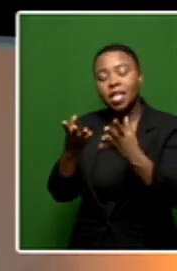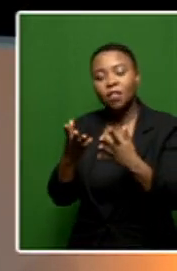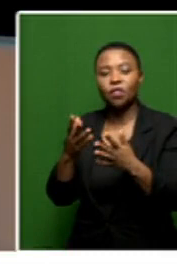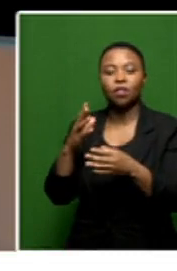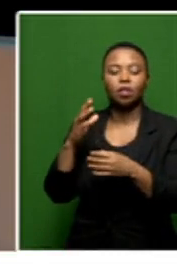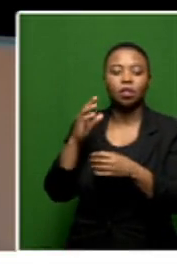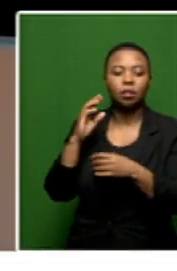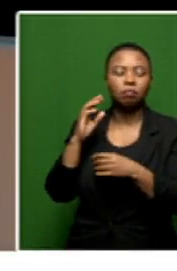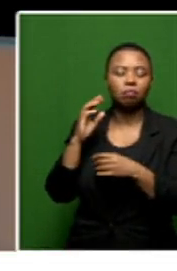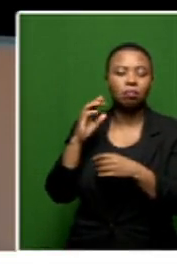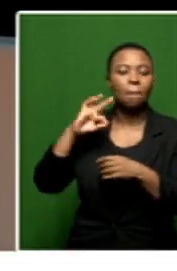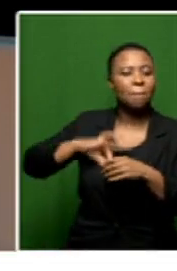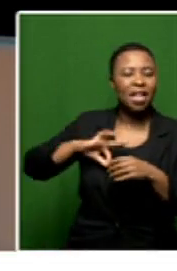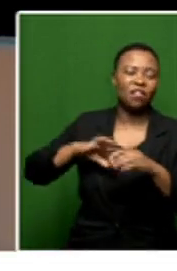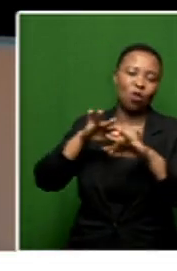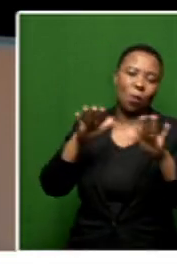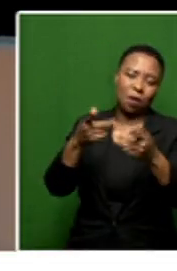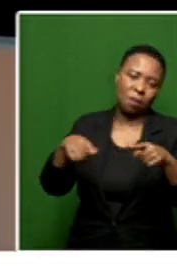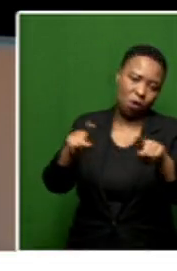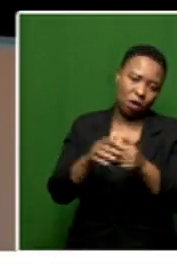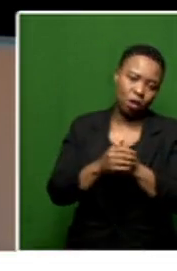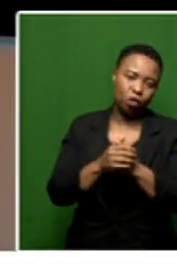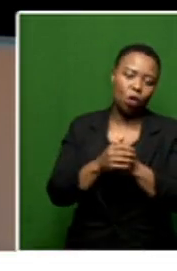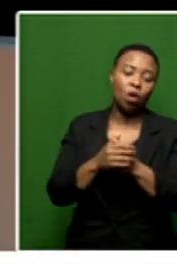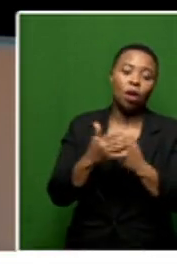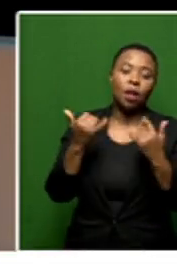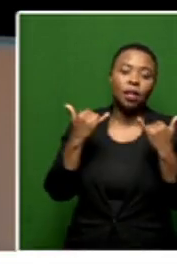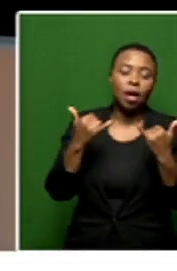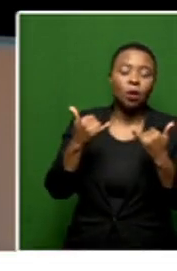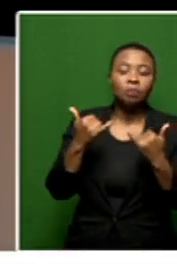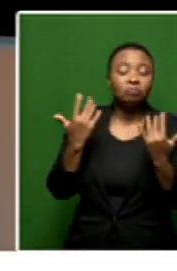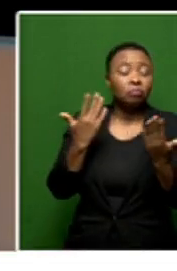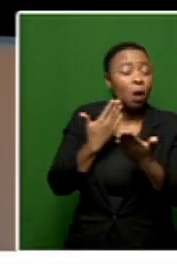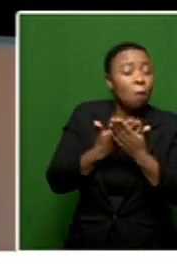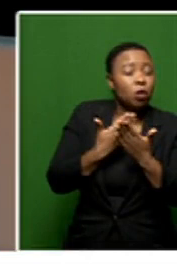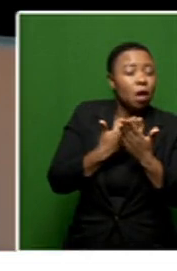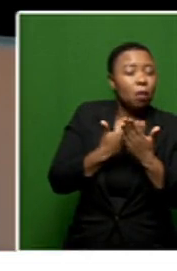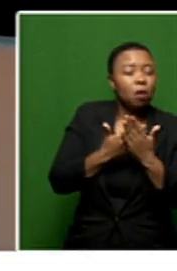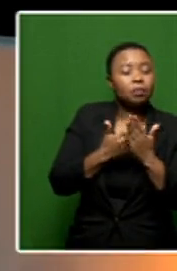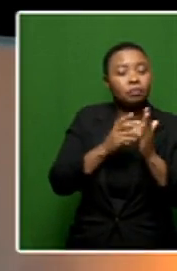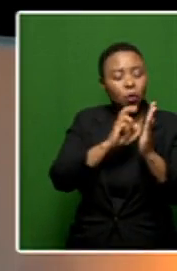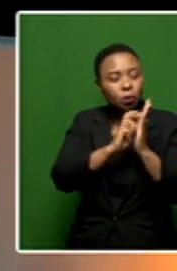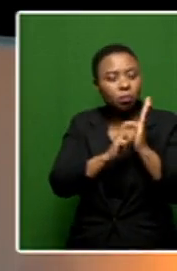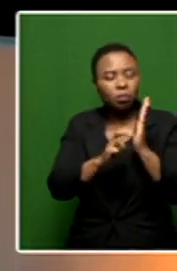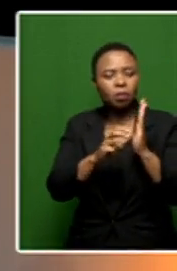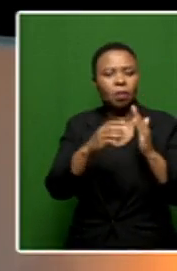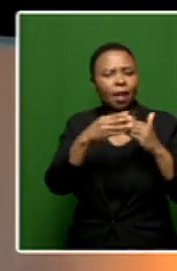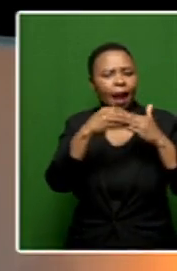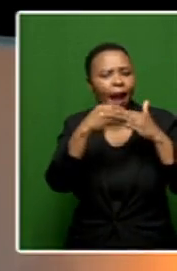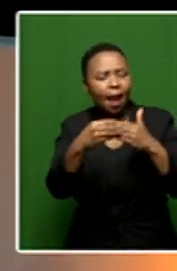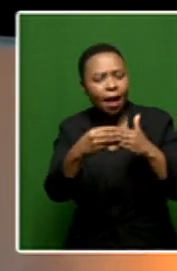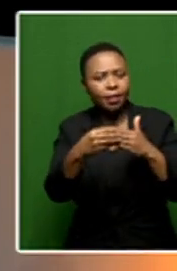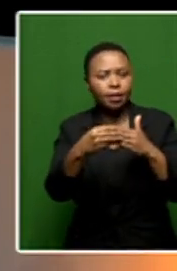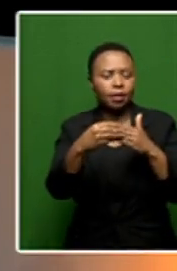of their citizens. Just your thoughts around some of the possibilities in terms of guidelines that can be put in place to try, or at